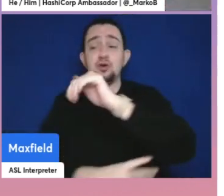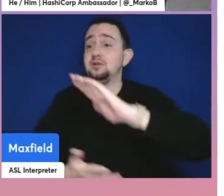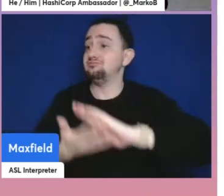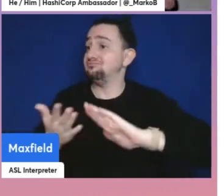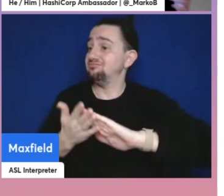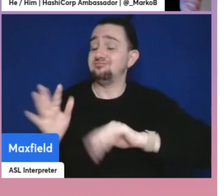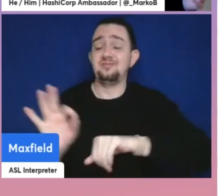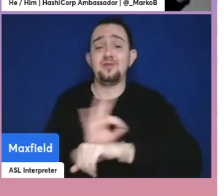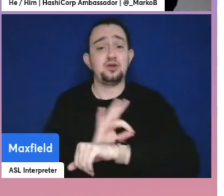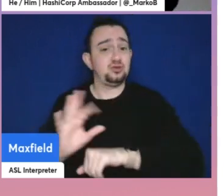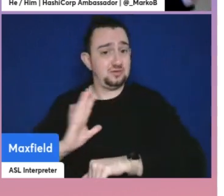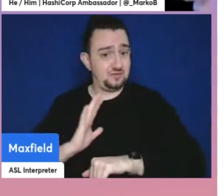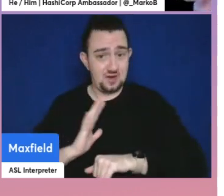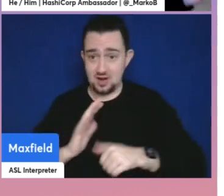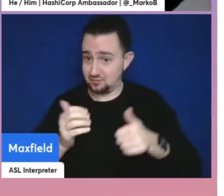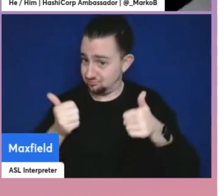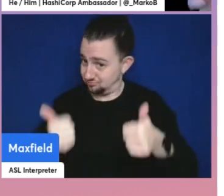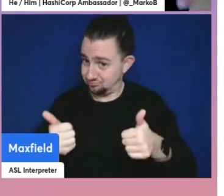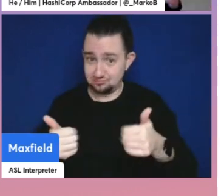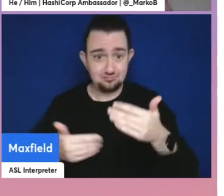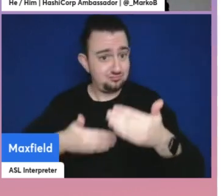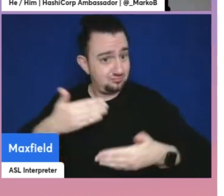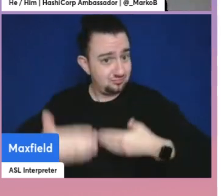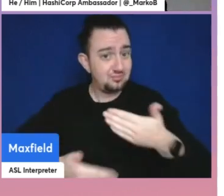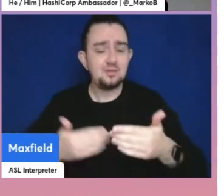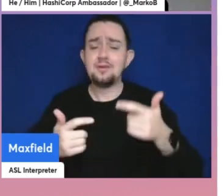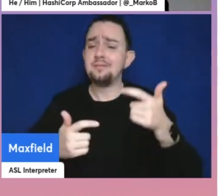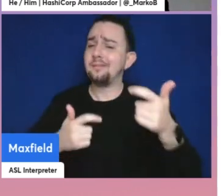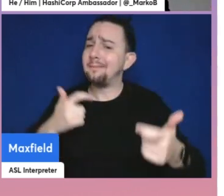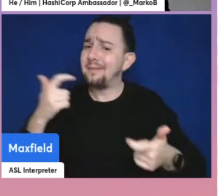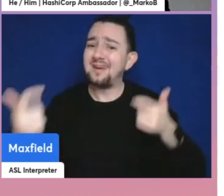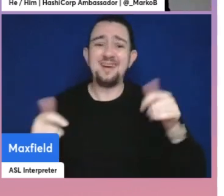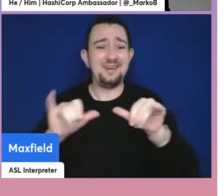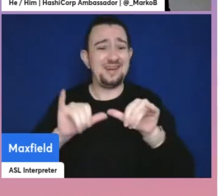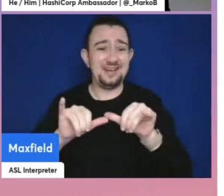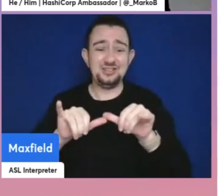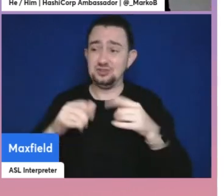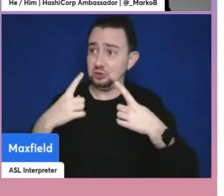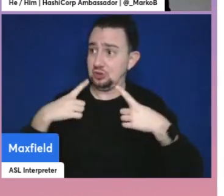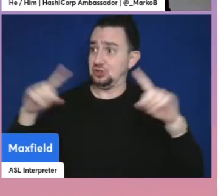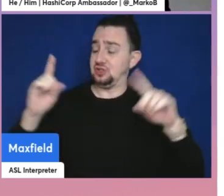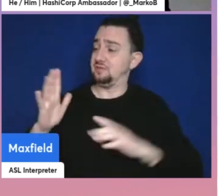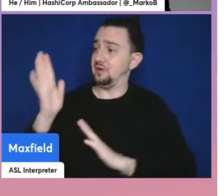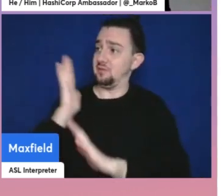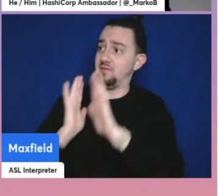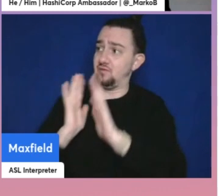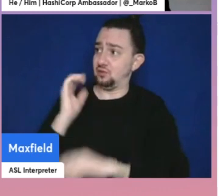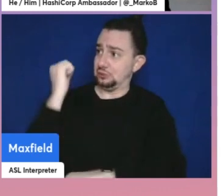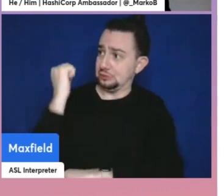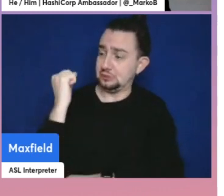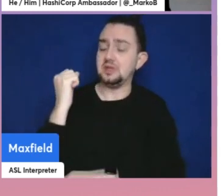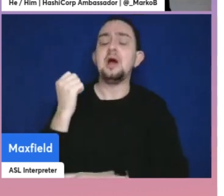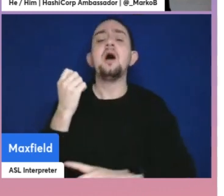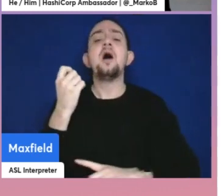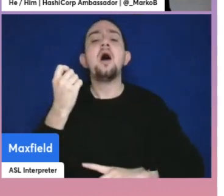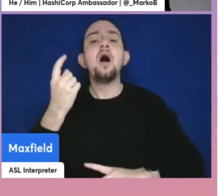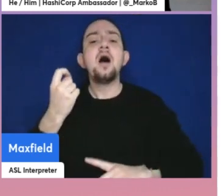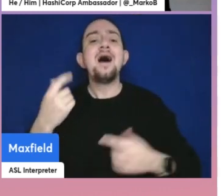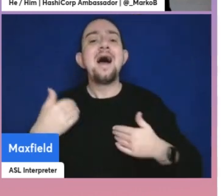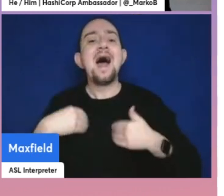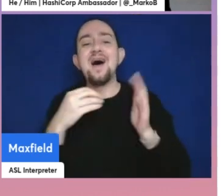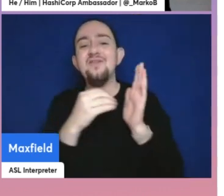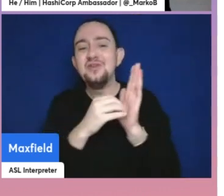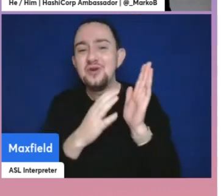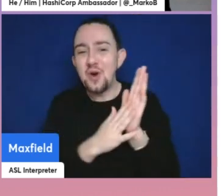okay. It was one of the biggest kind of engineering achievements back in the day. But they have left a note there at the